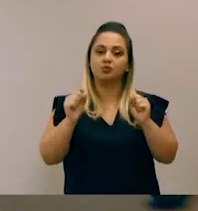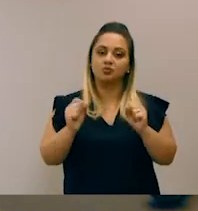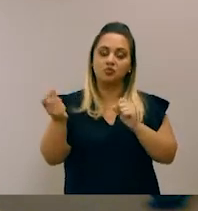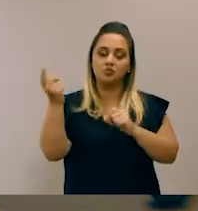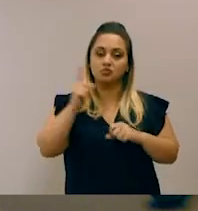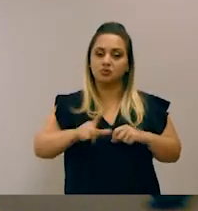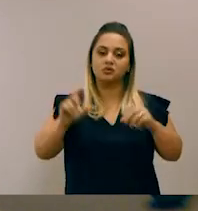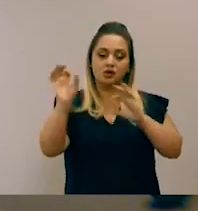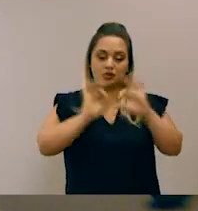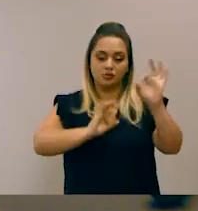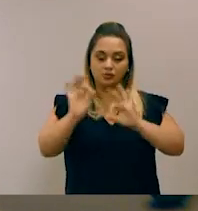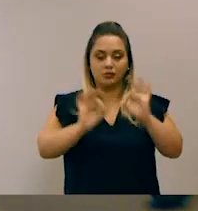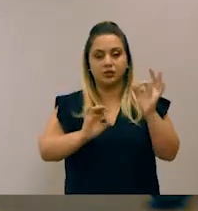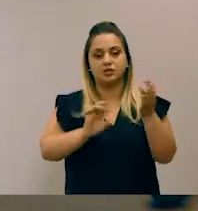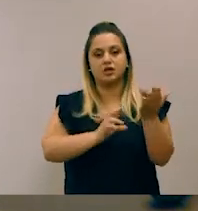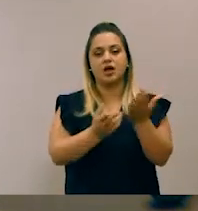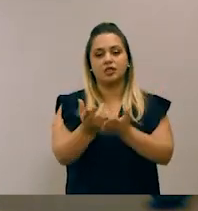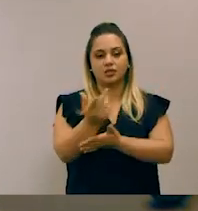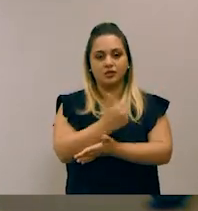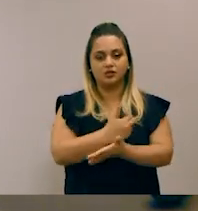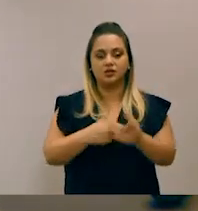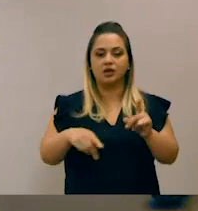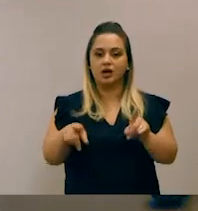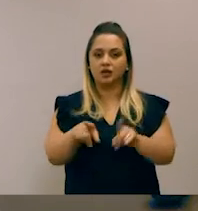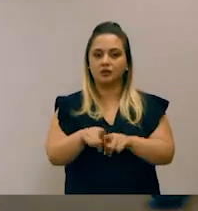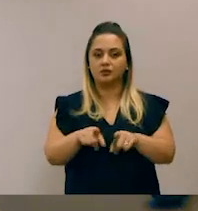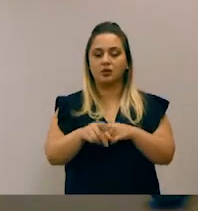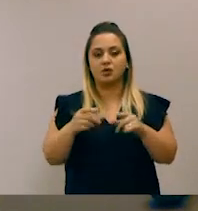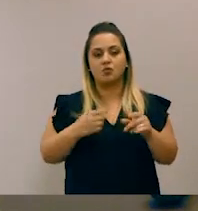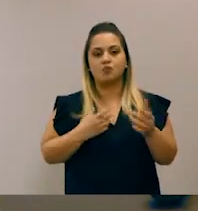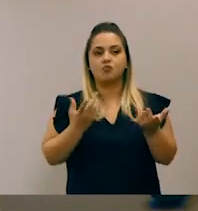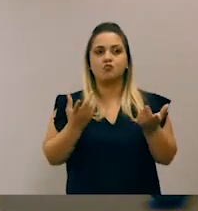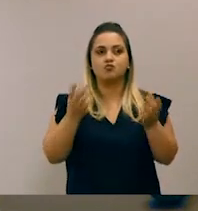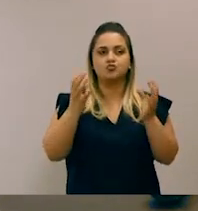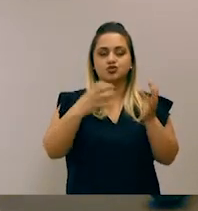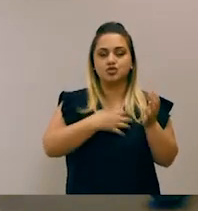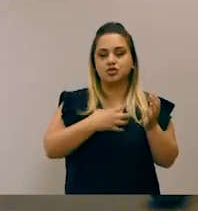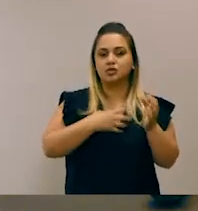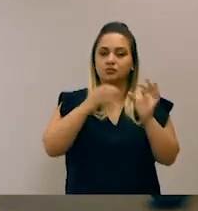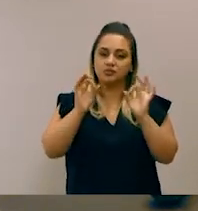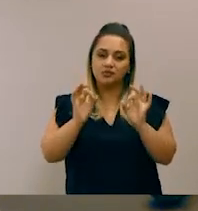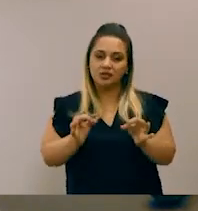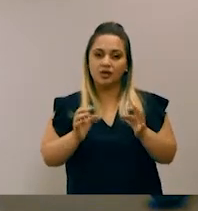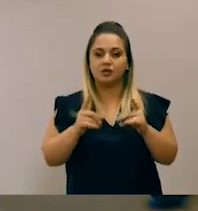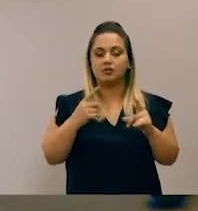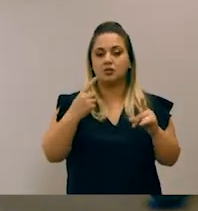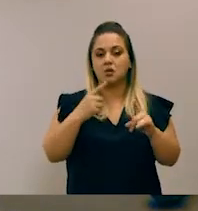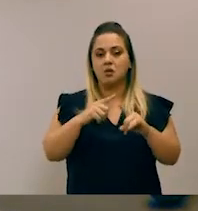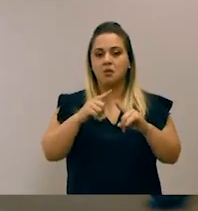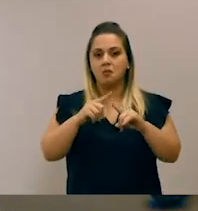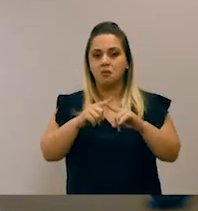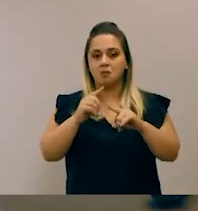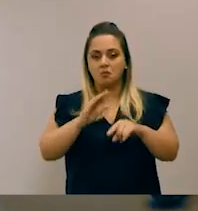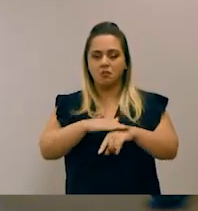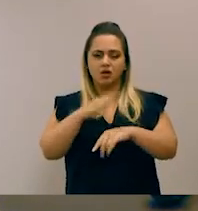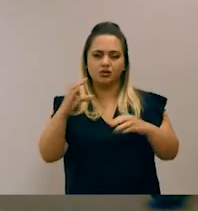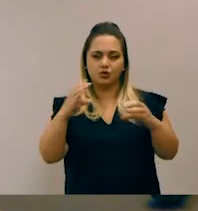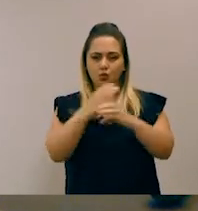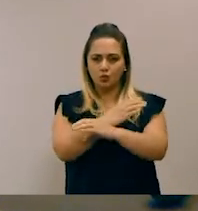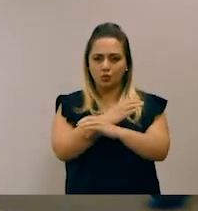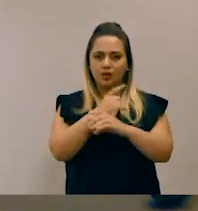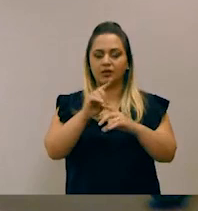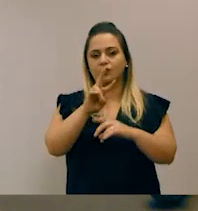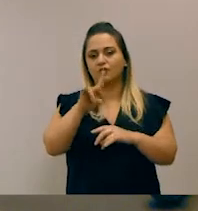can plan it and design an architecture that is more complete,